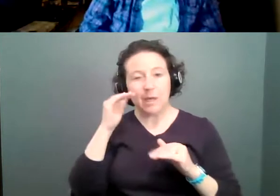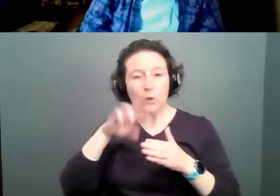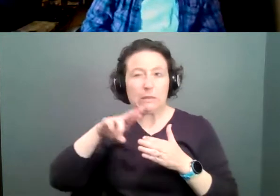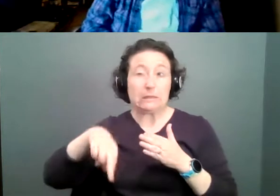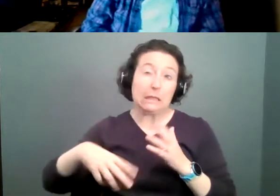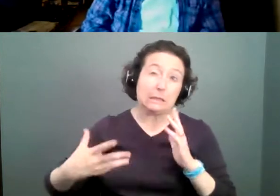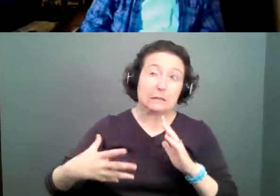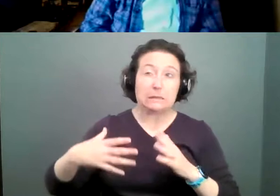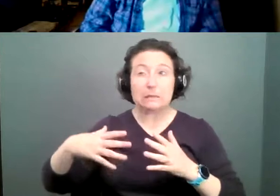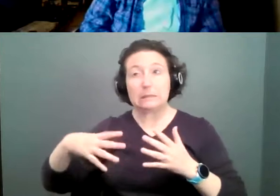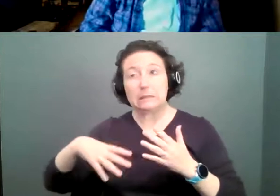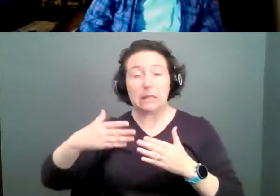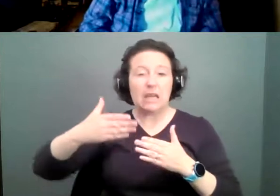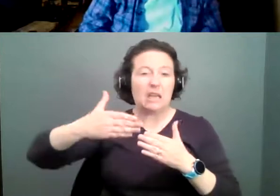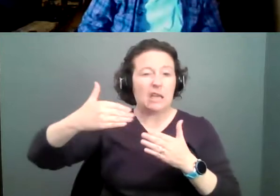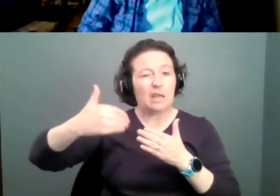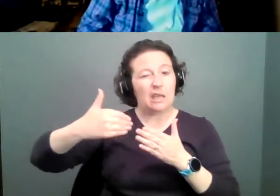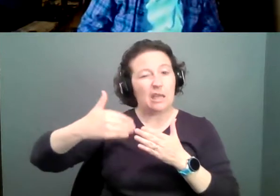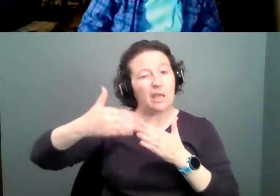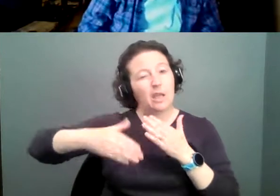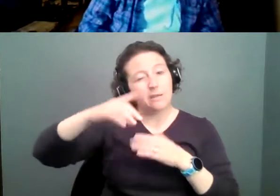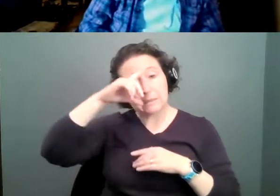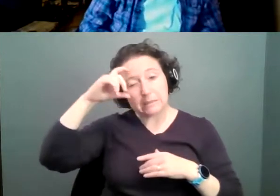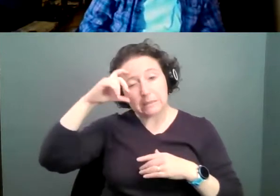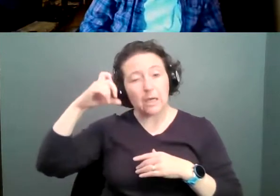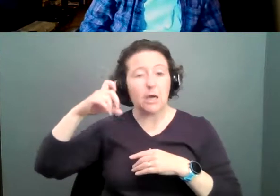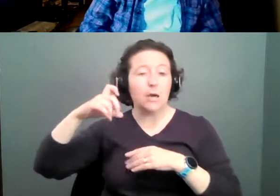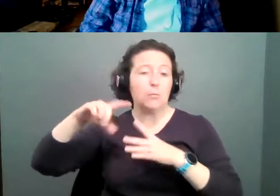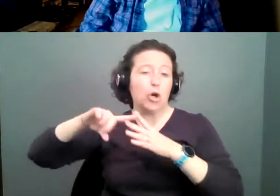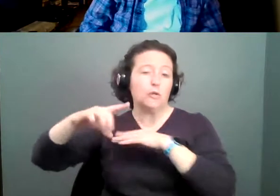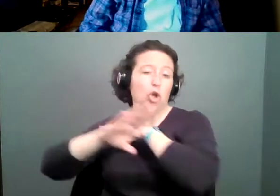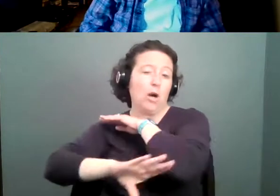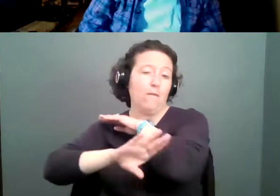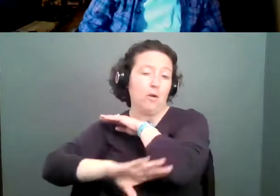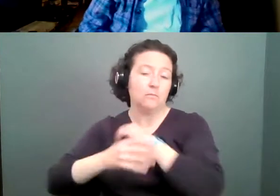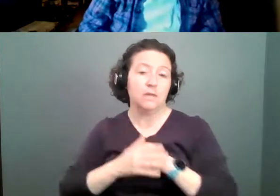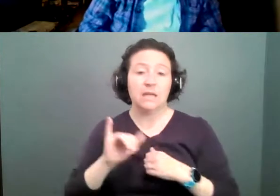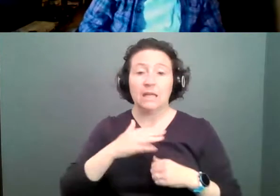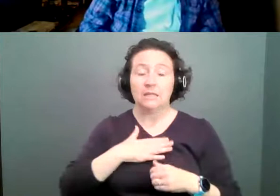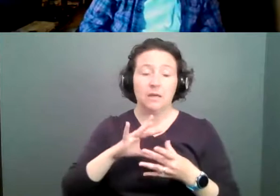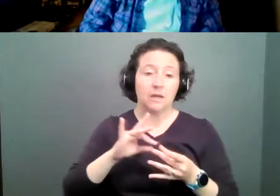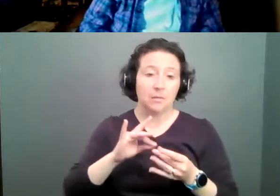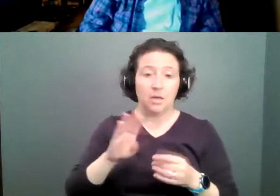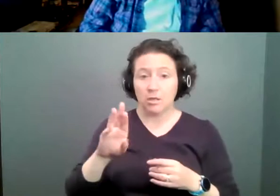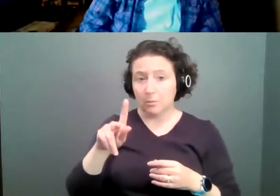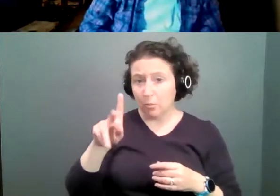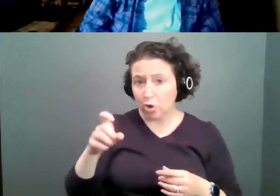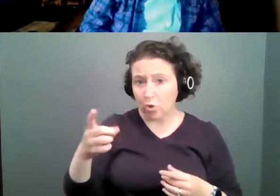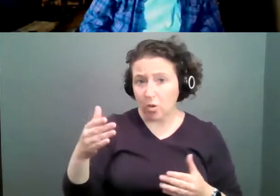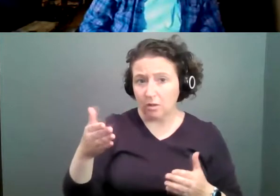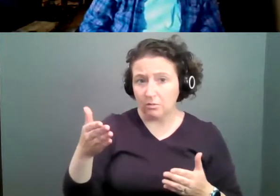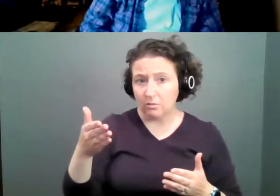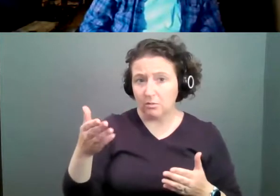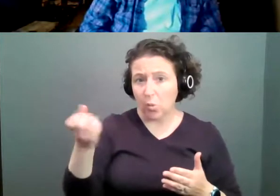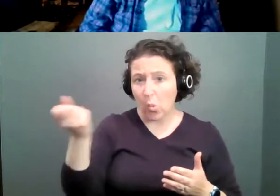late summer or early fall. So that's what I had to say. And Brooke, you want to hold questions